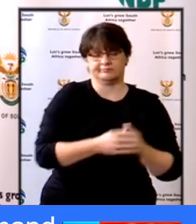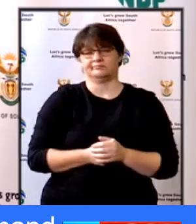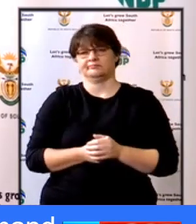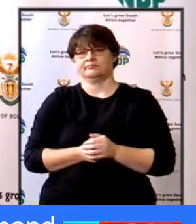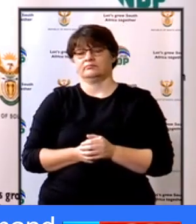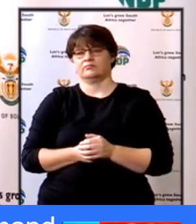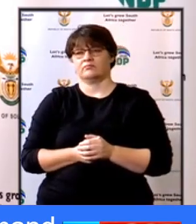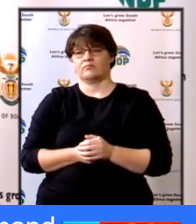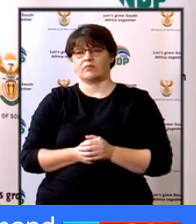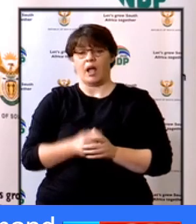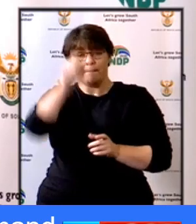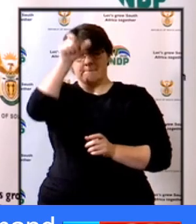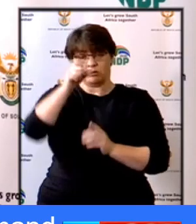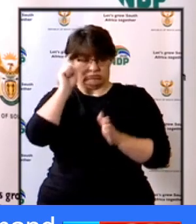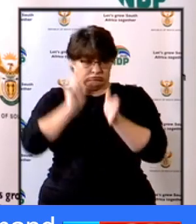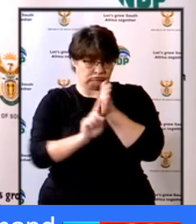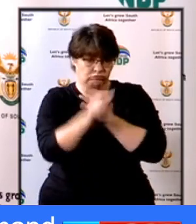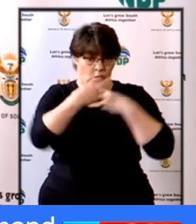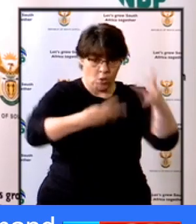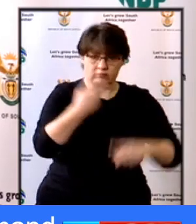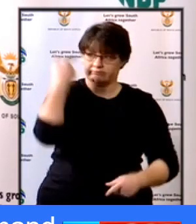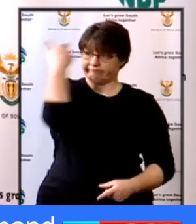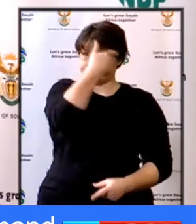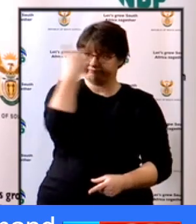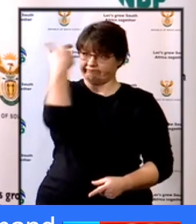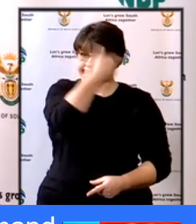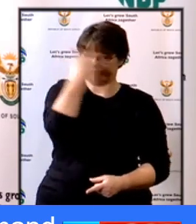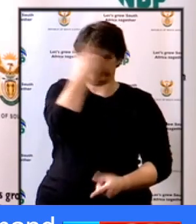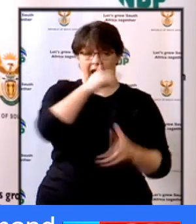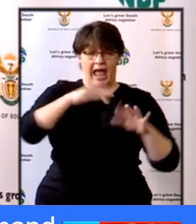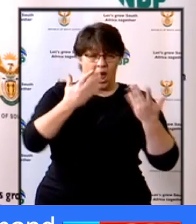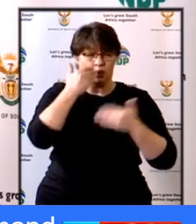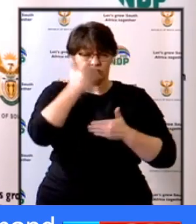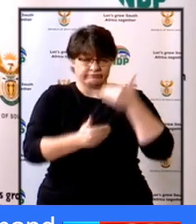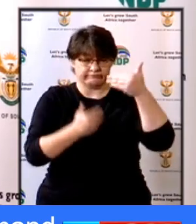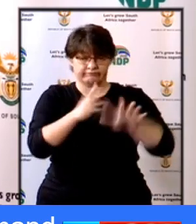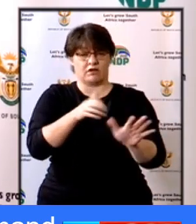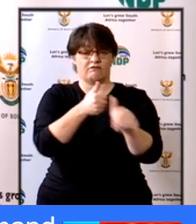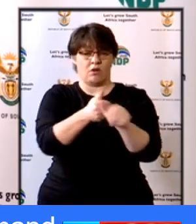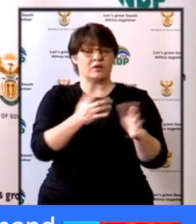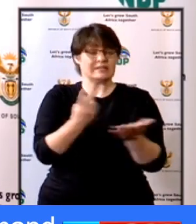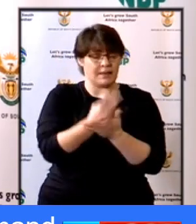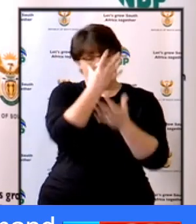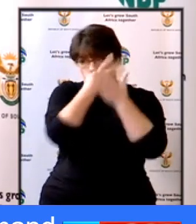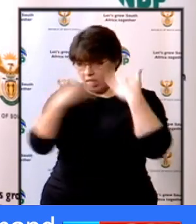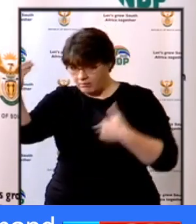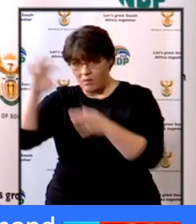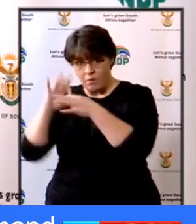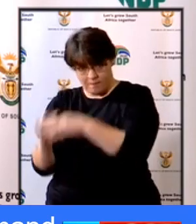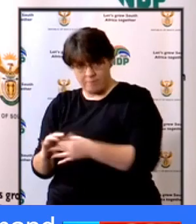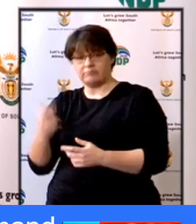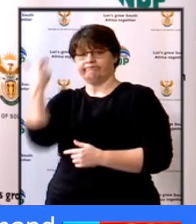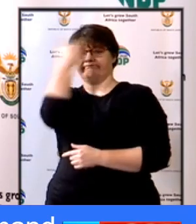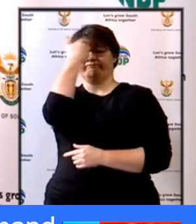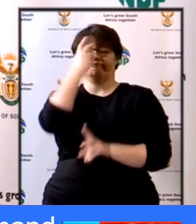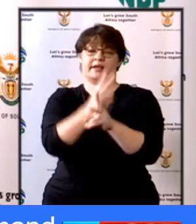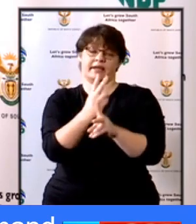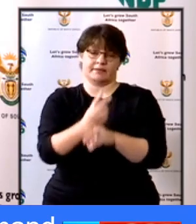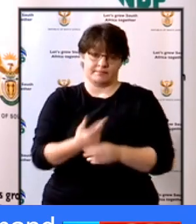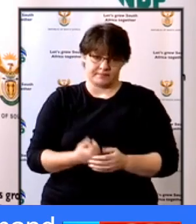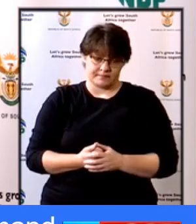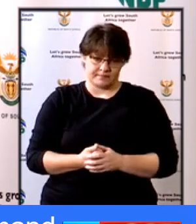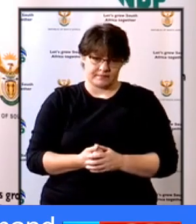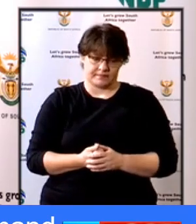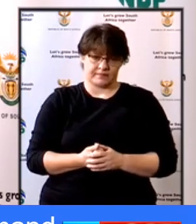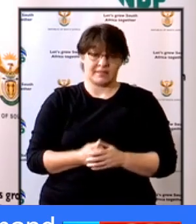every worker is screened every day when they come to work and when they leave. We've looked here at how to